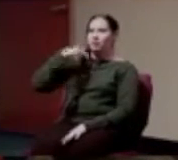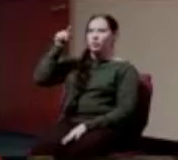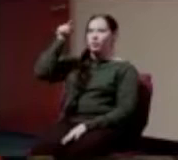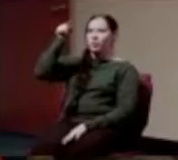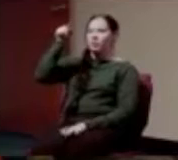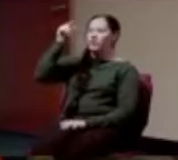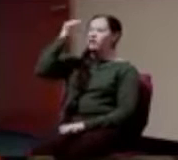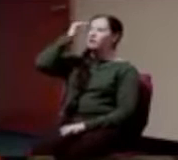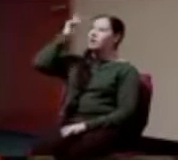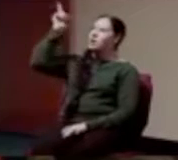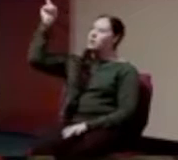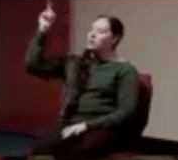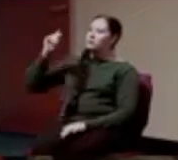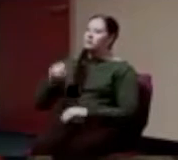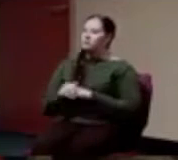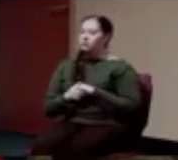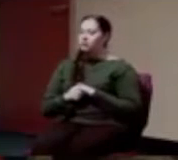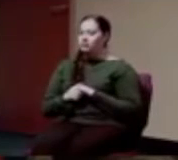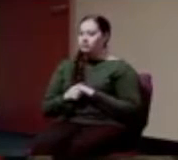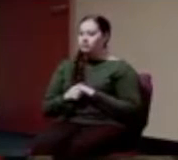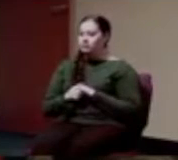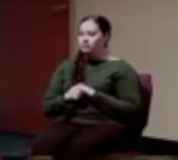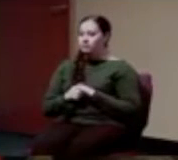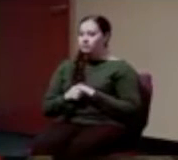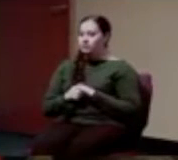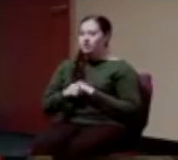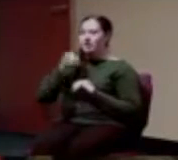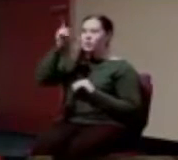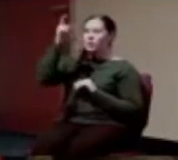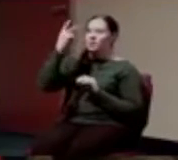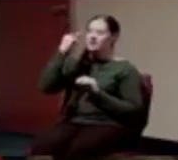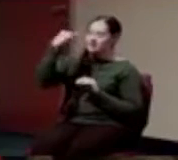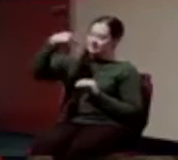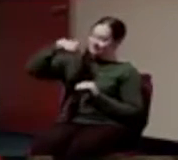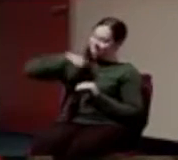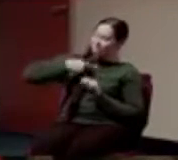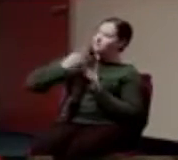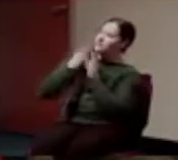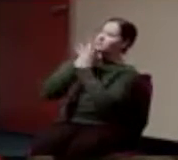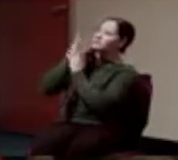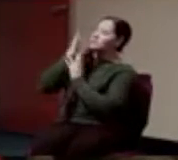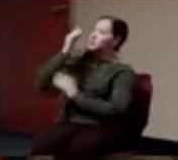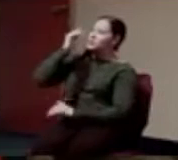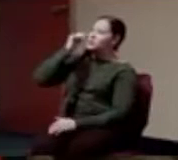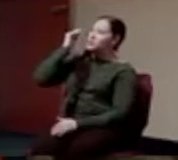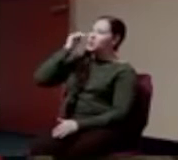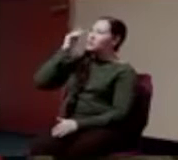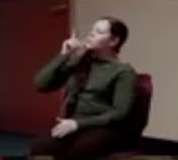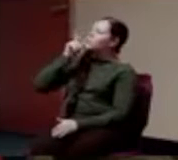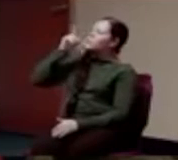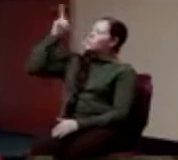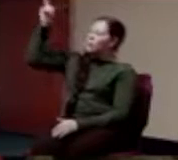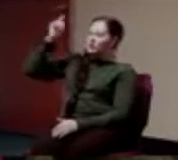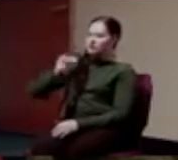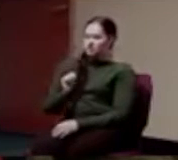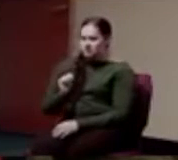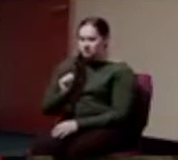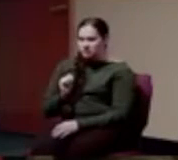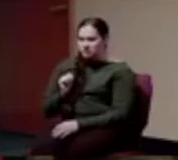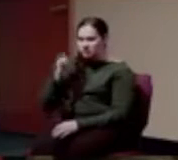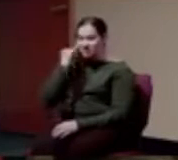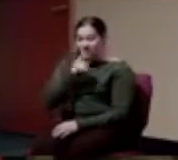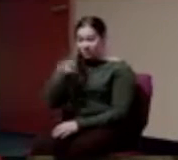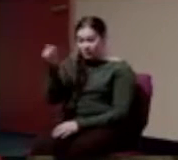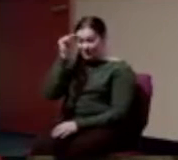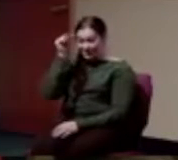If the only way that person could see the character of Jesus was through me, would they know who he is? And I know that if you're really thinking about